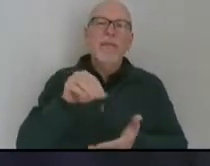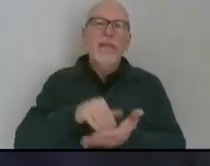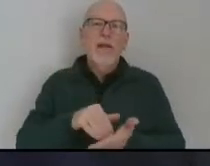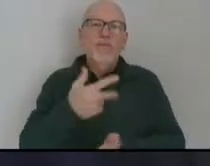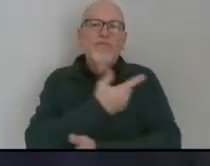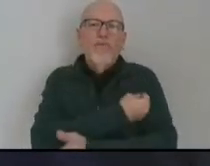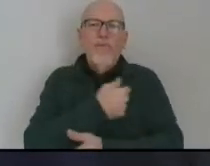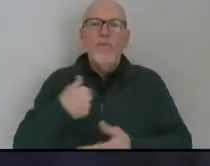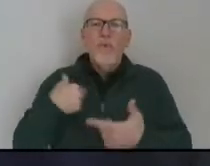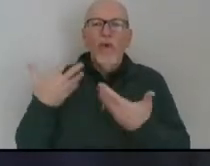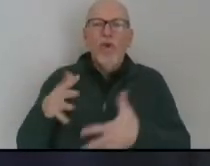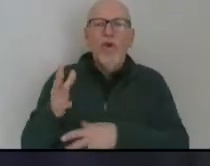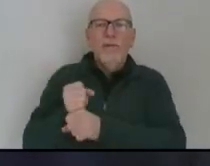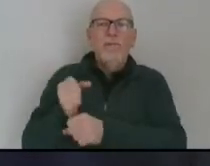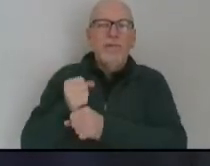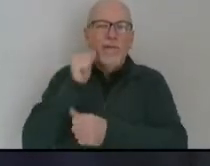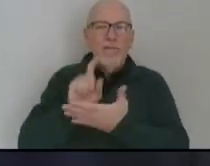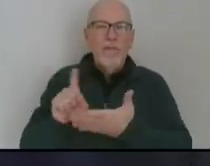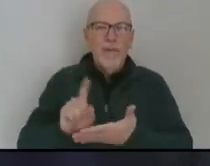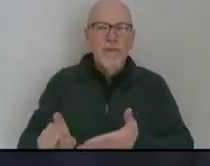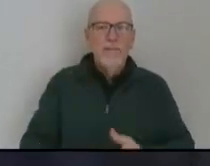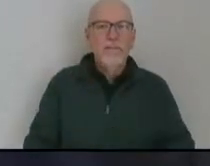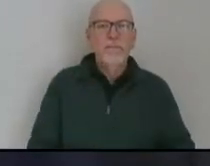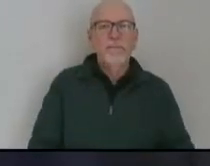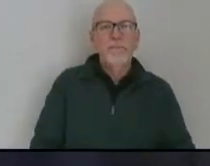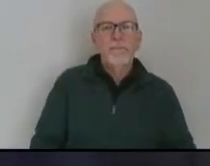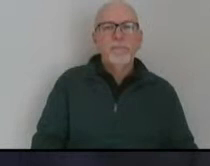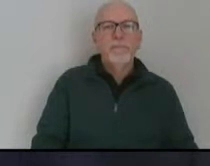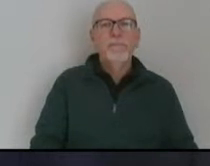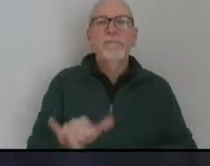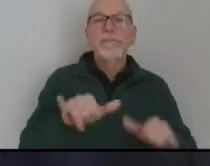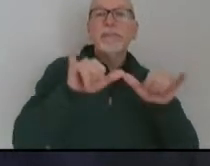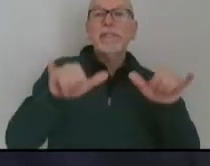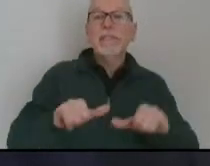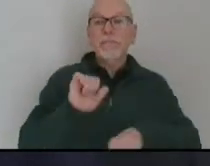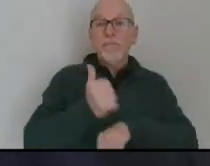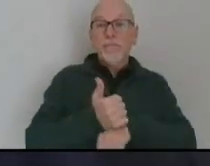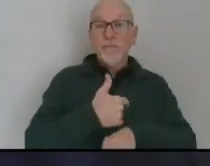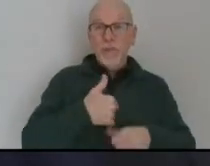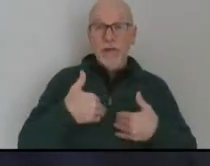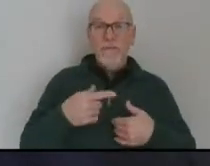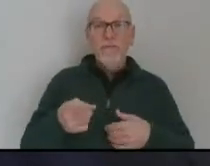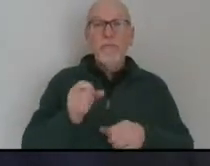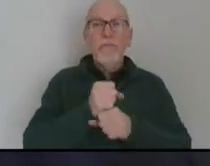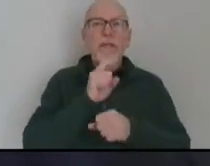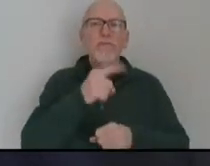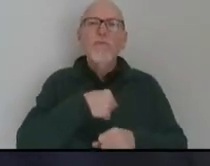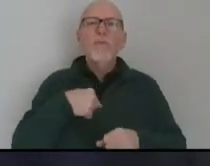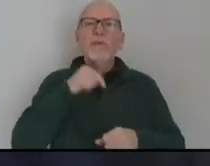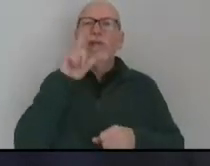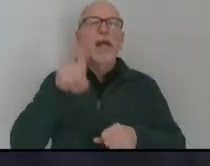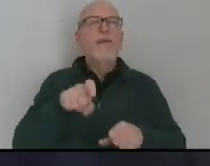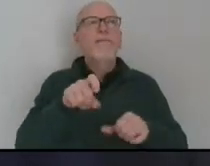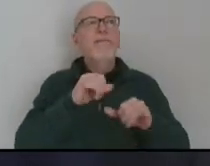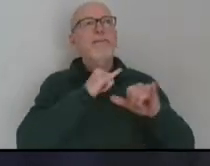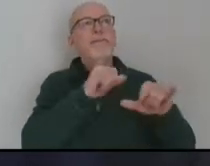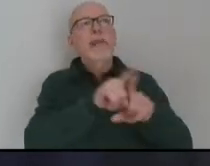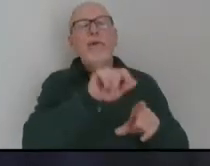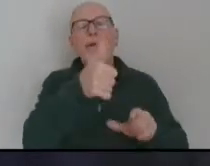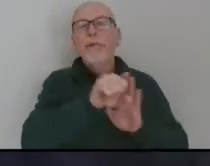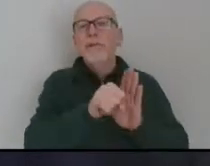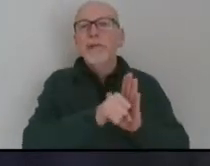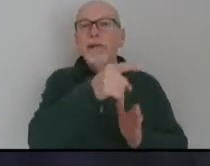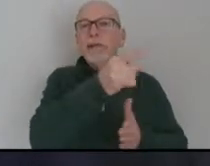we were already expecting each week. The system we have in place is to ensure that we don't have to do what other states have done, cancel